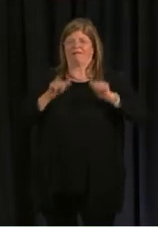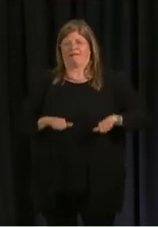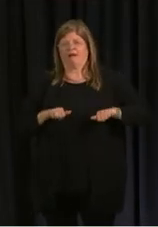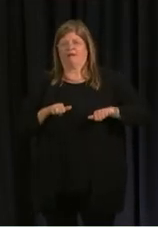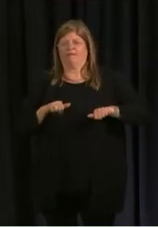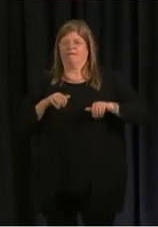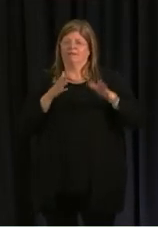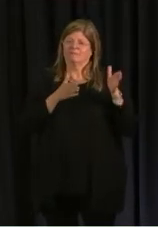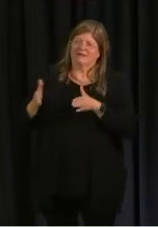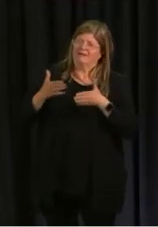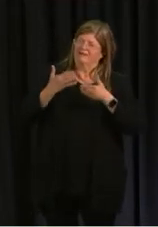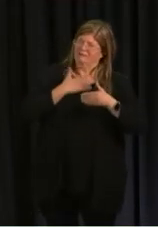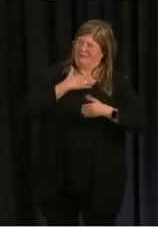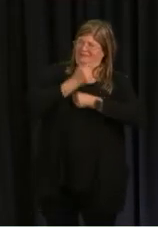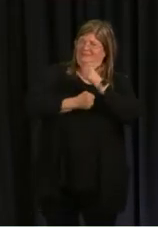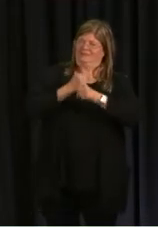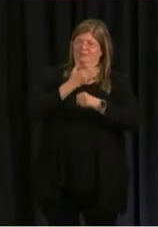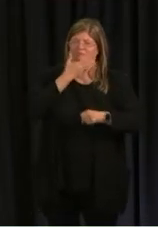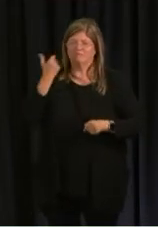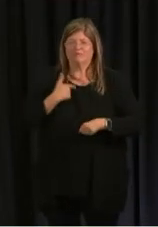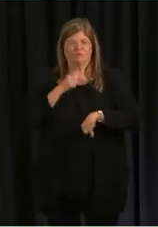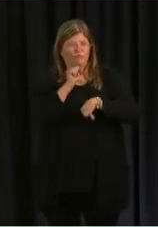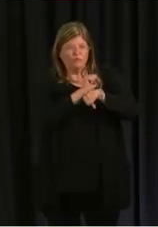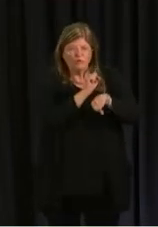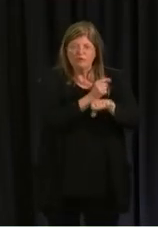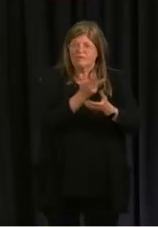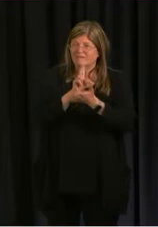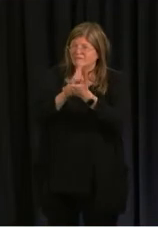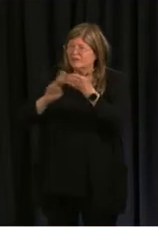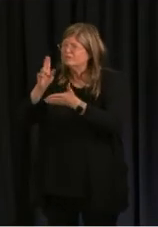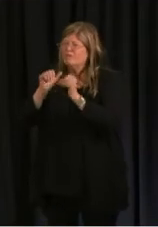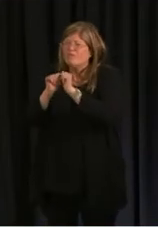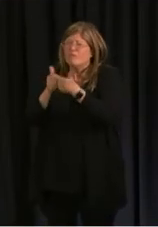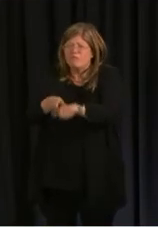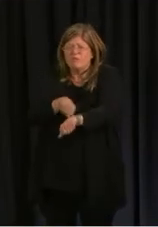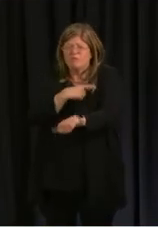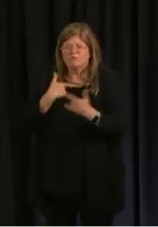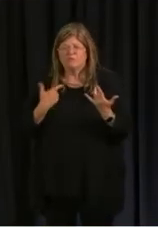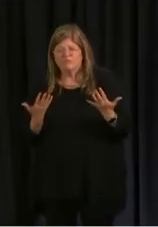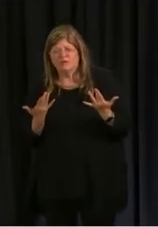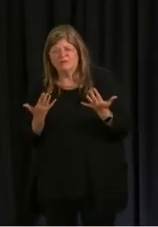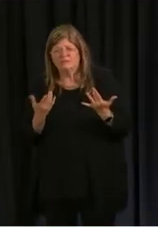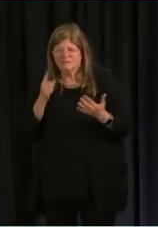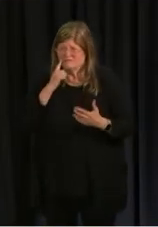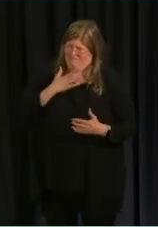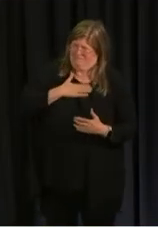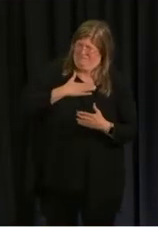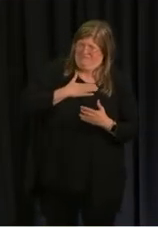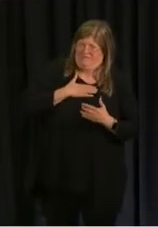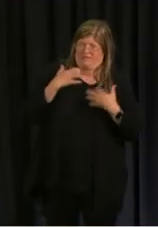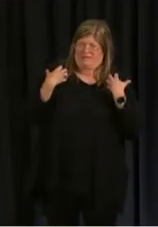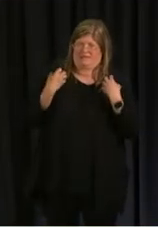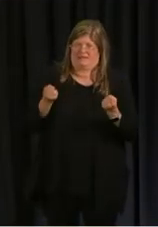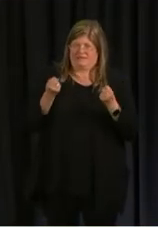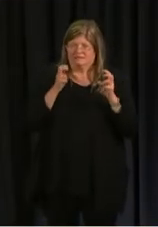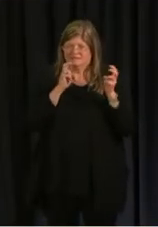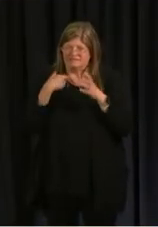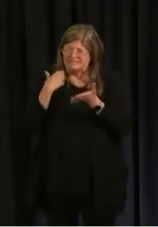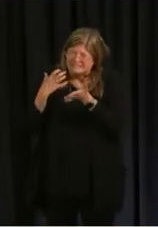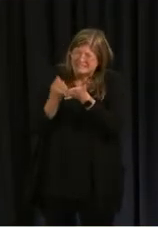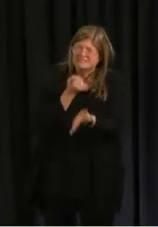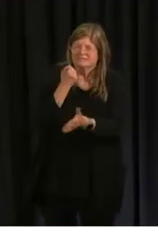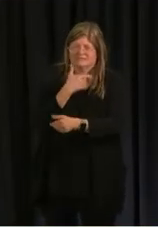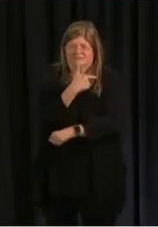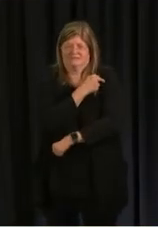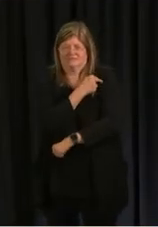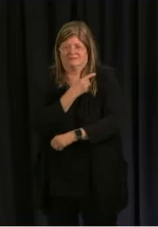and travel, and also just for my own health and well-being, I'm not sure when I'm going to be able to get this vaccine or